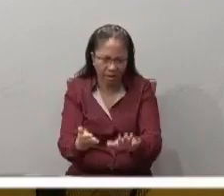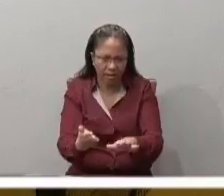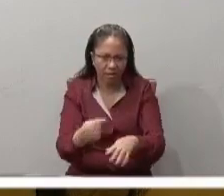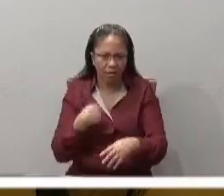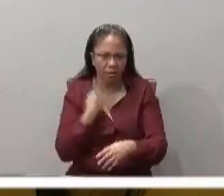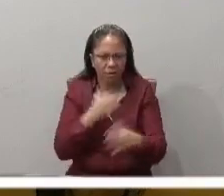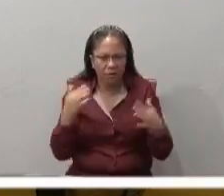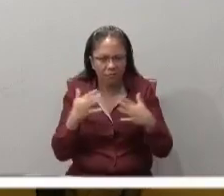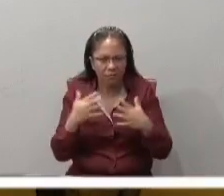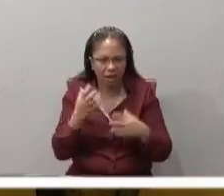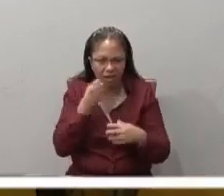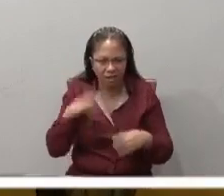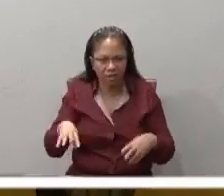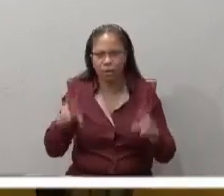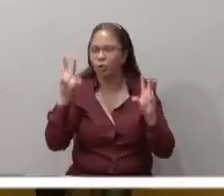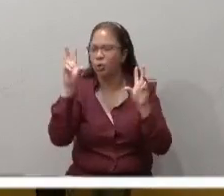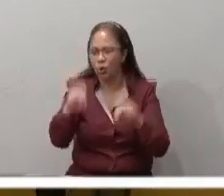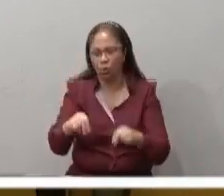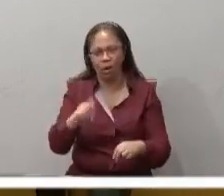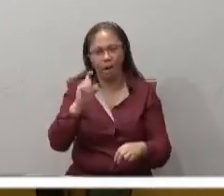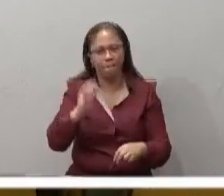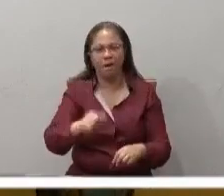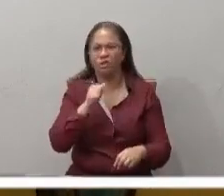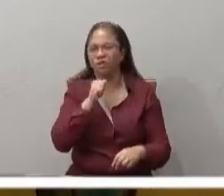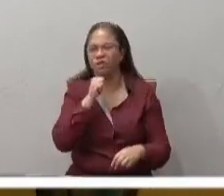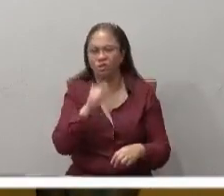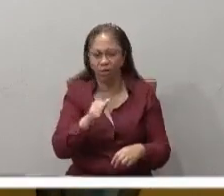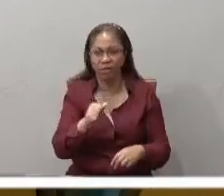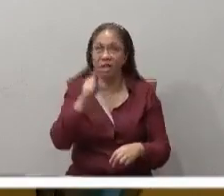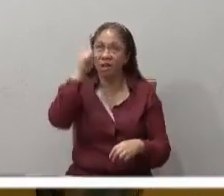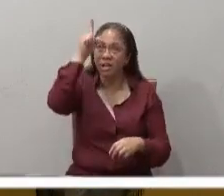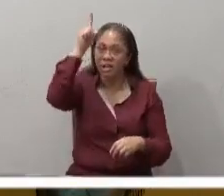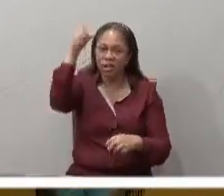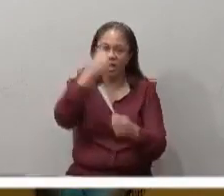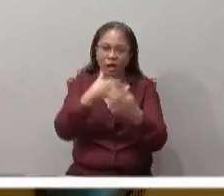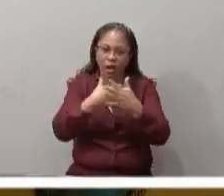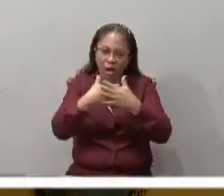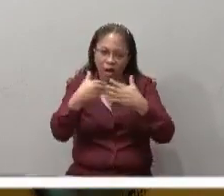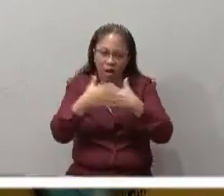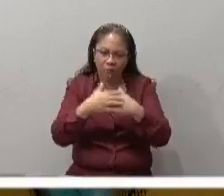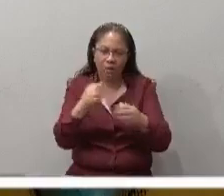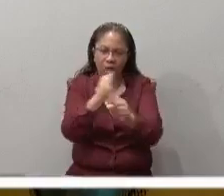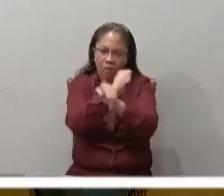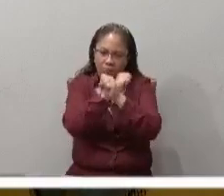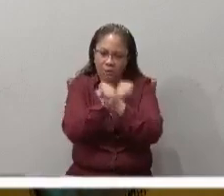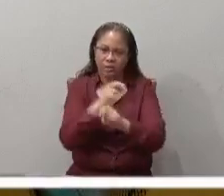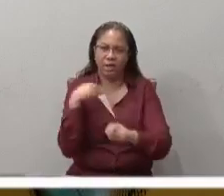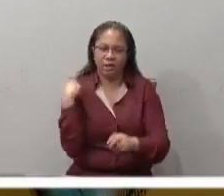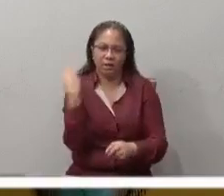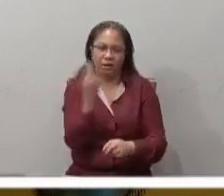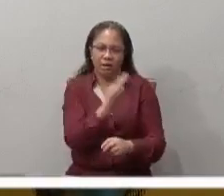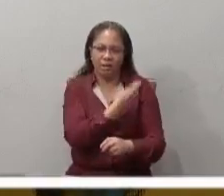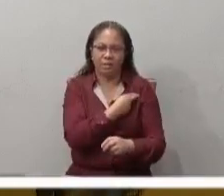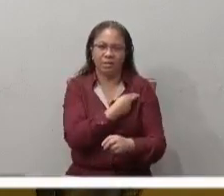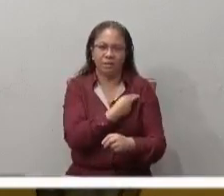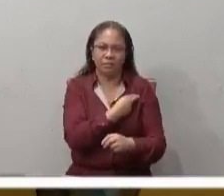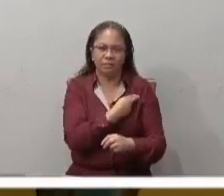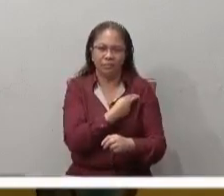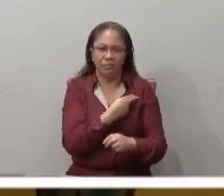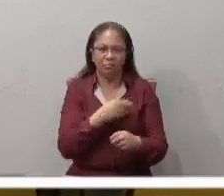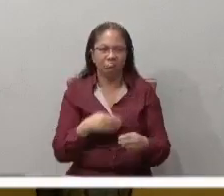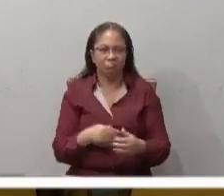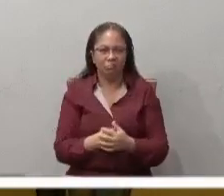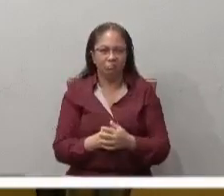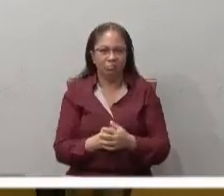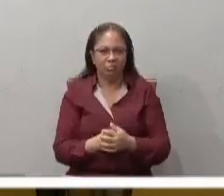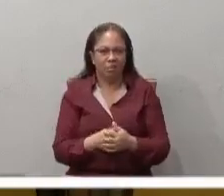no evil, because his rod, his staff is there to protect us. And we also understand no matter